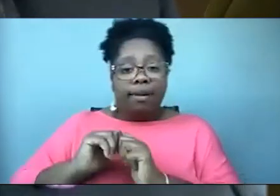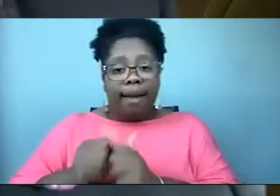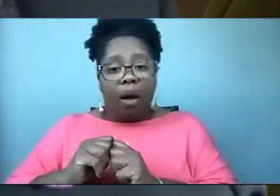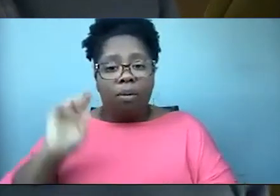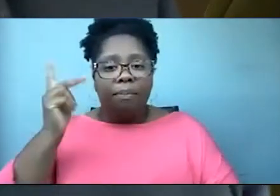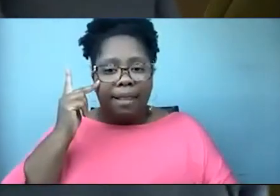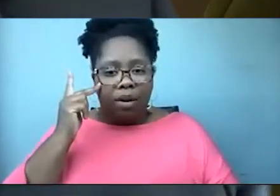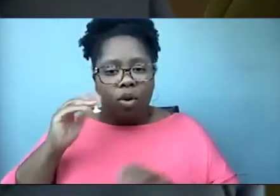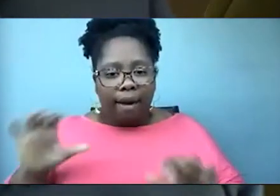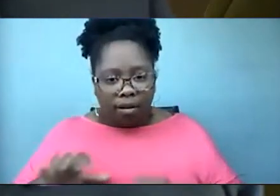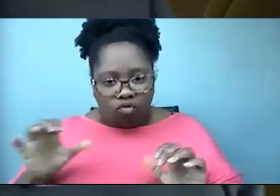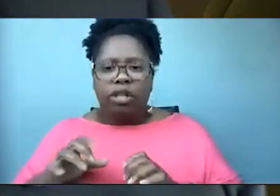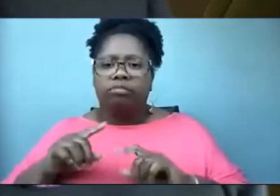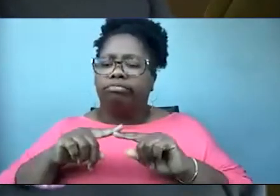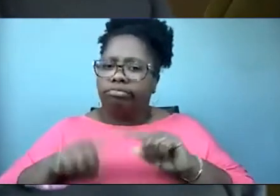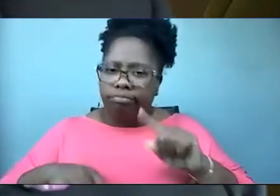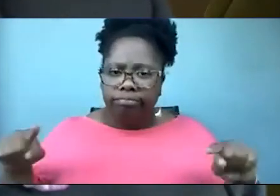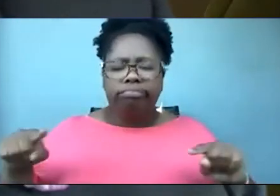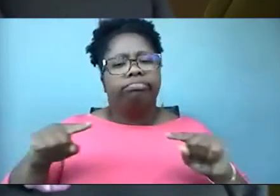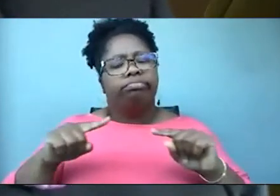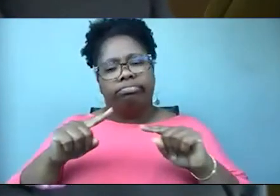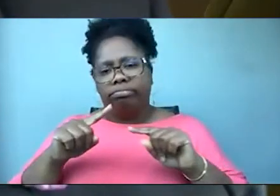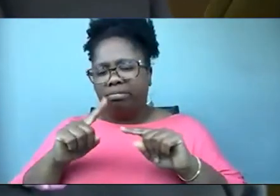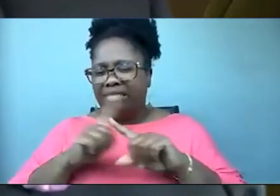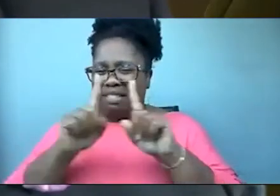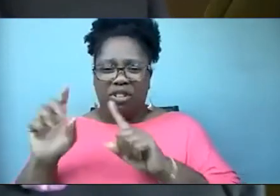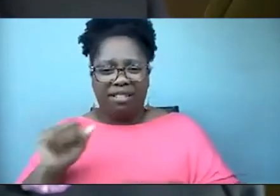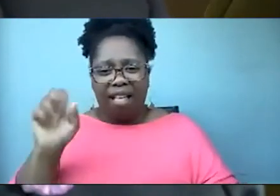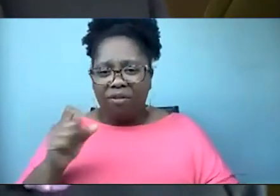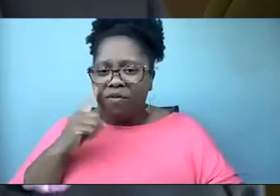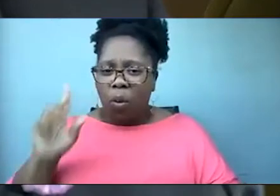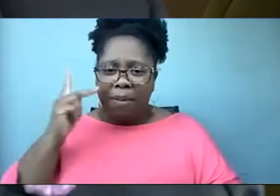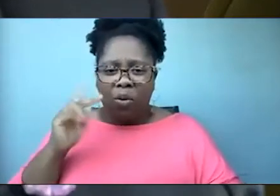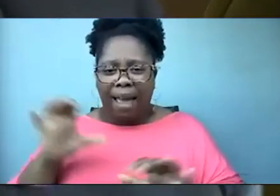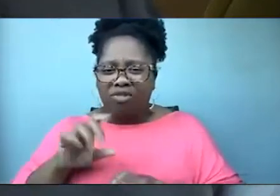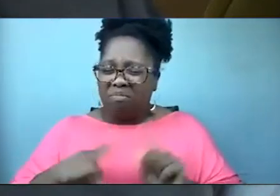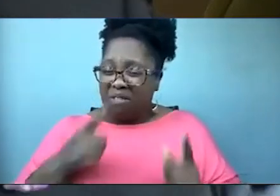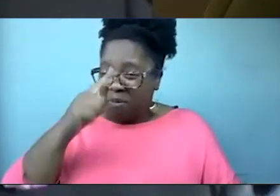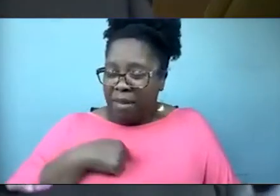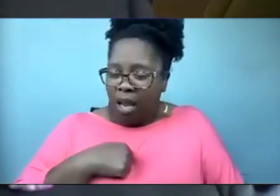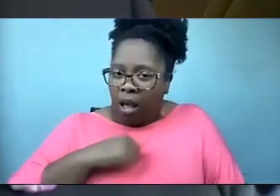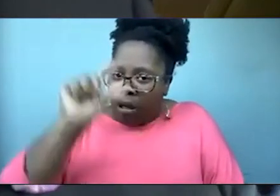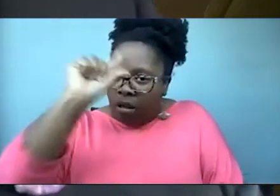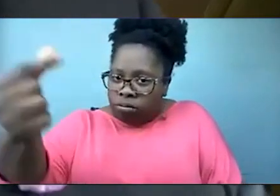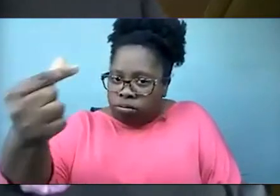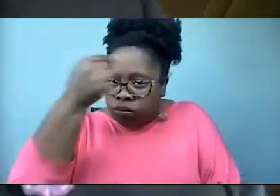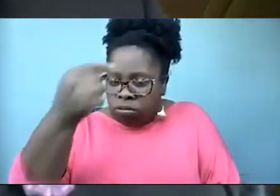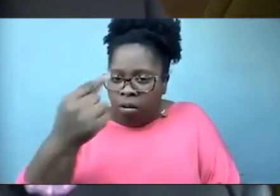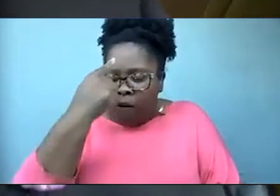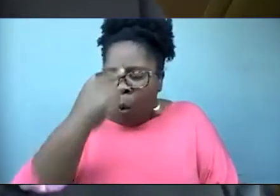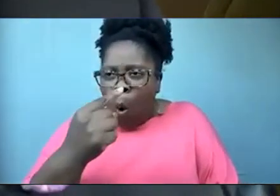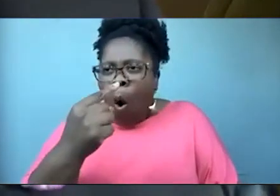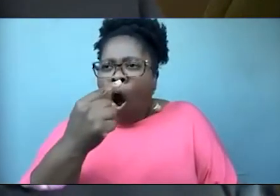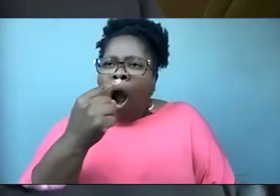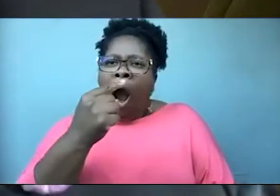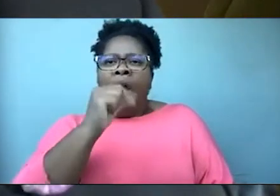to me to not do everything we can to force the government and force public health institutions to do what they